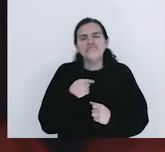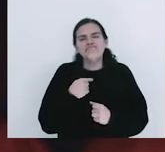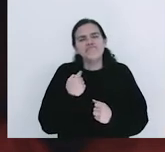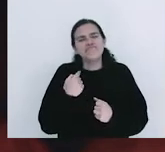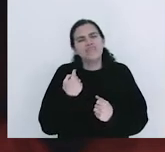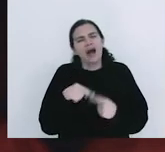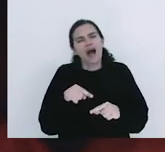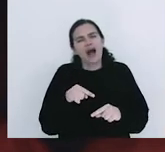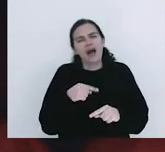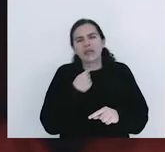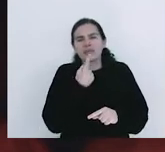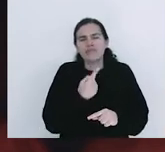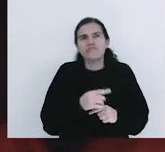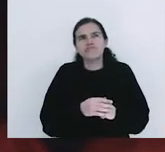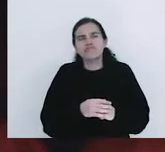say